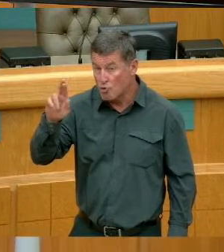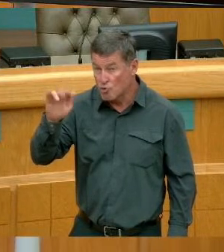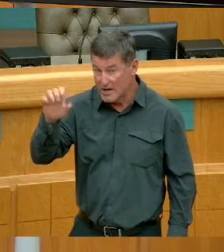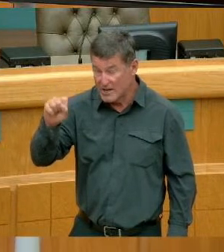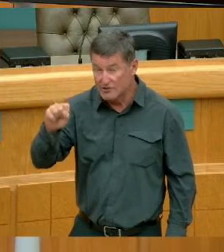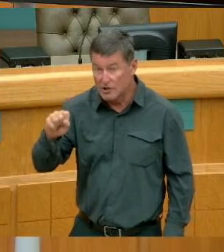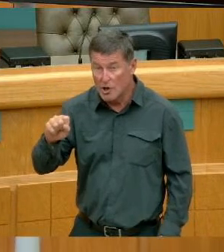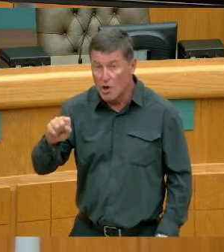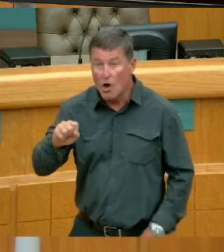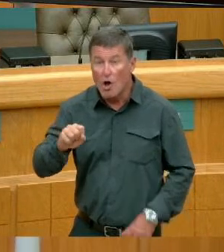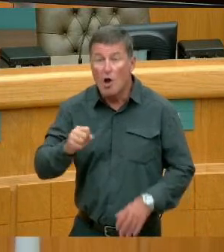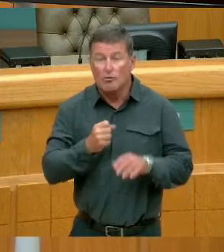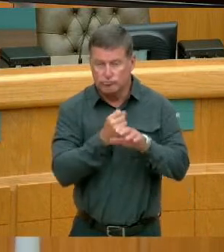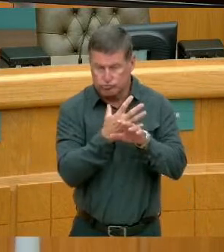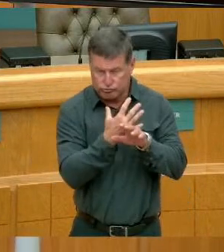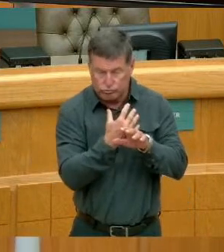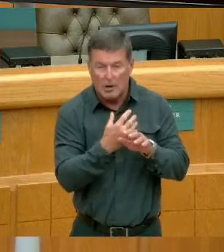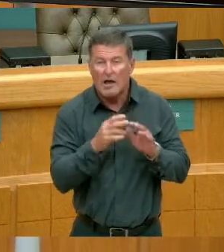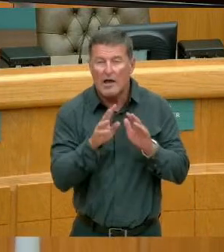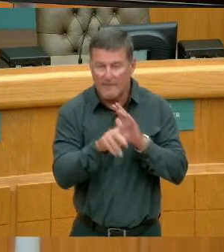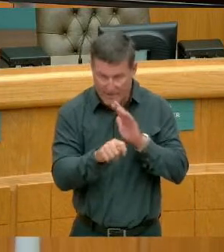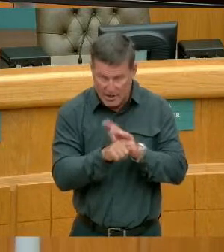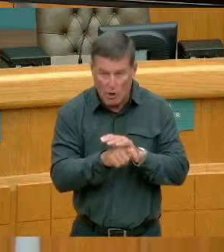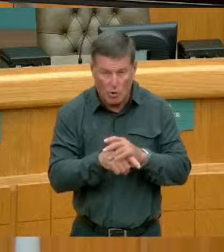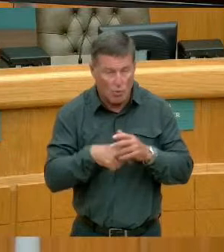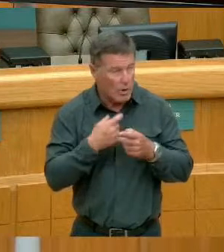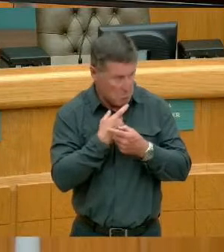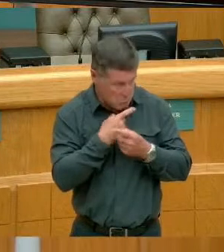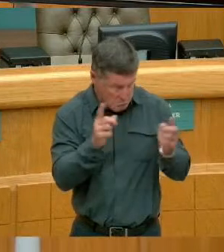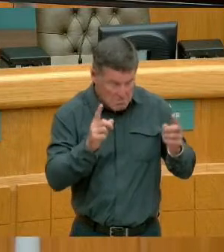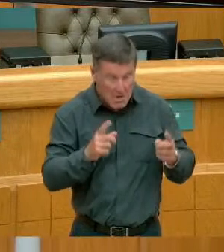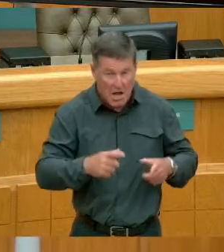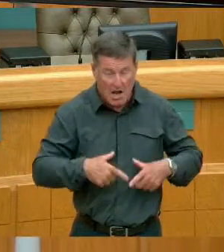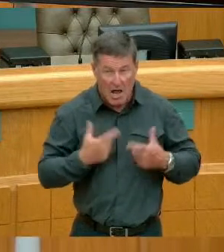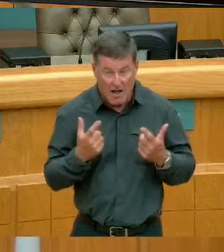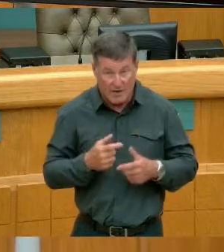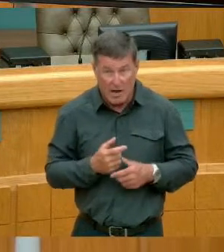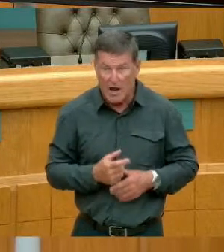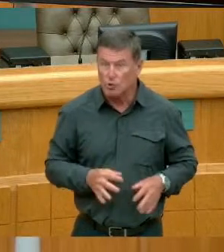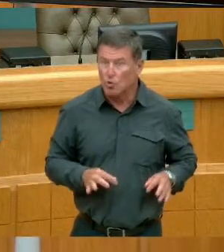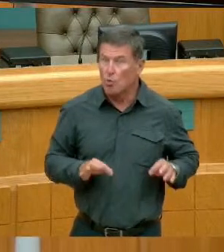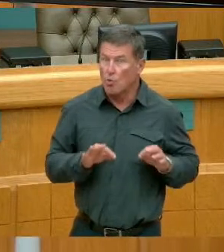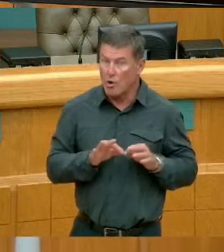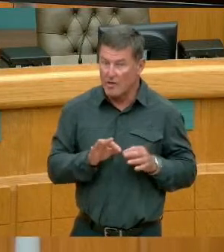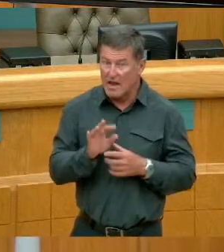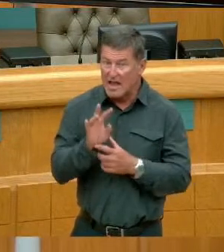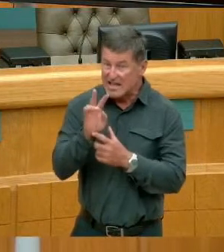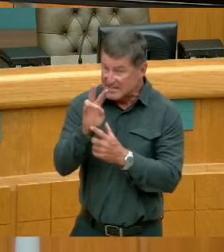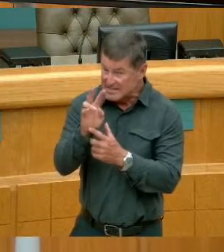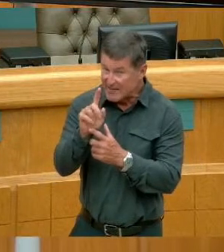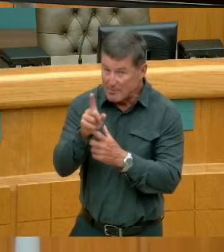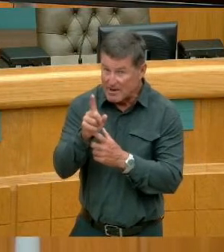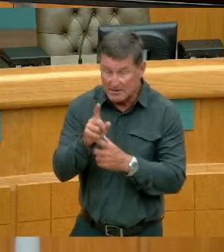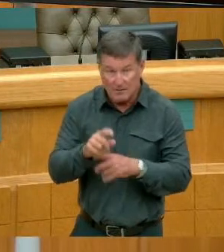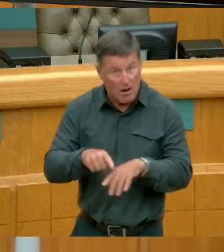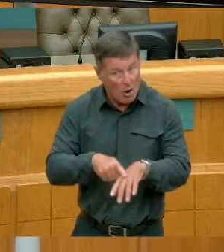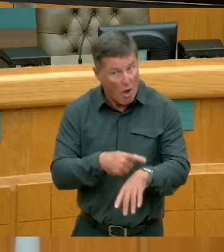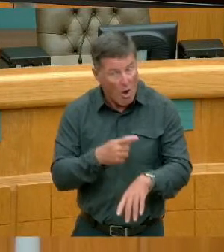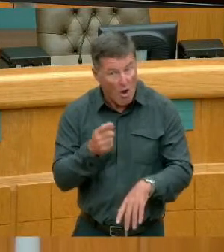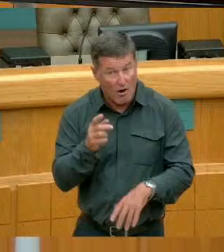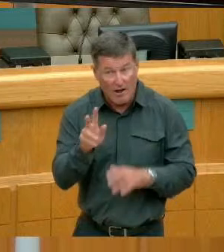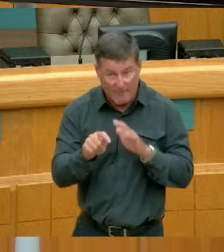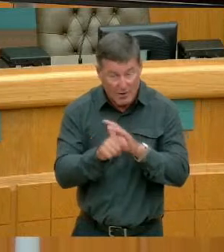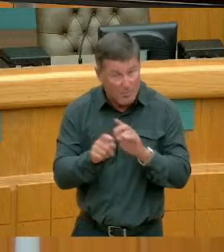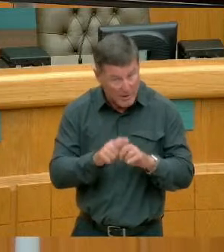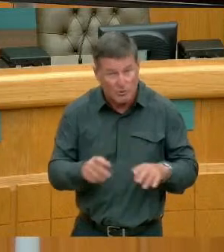and it did take a little bit of time to watch through it, but every second, every minute of a 7-minute long video is critical,